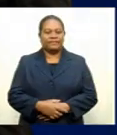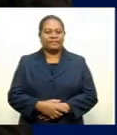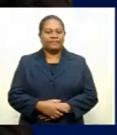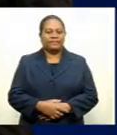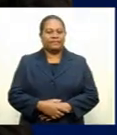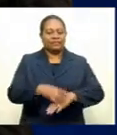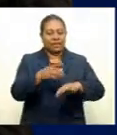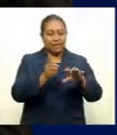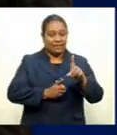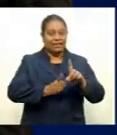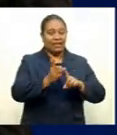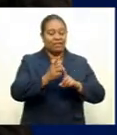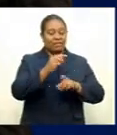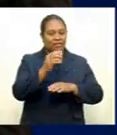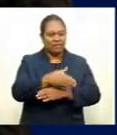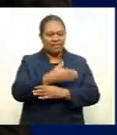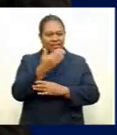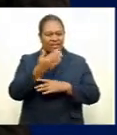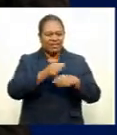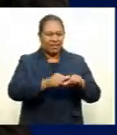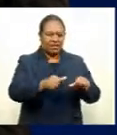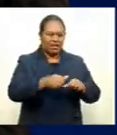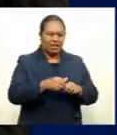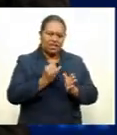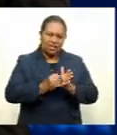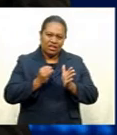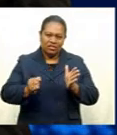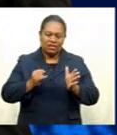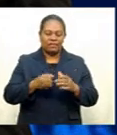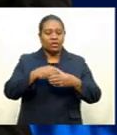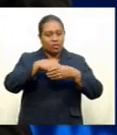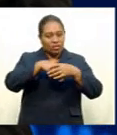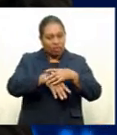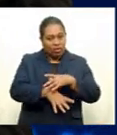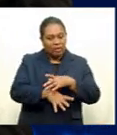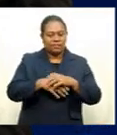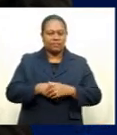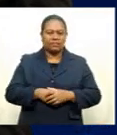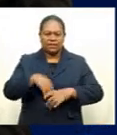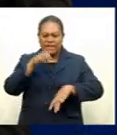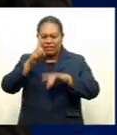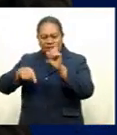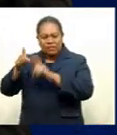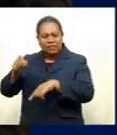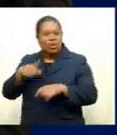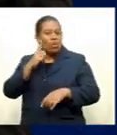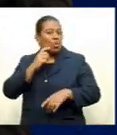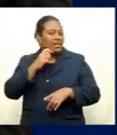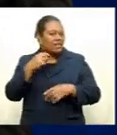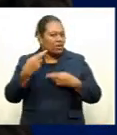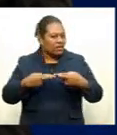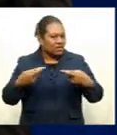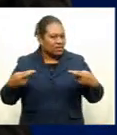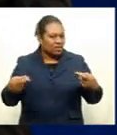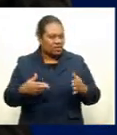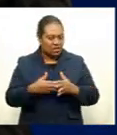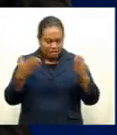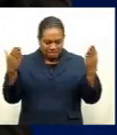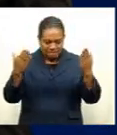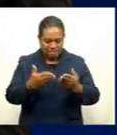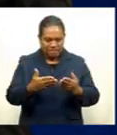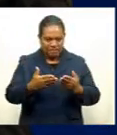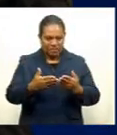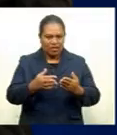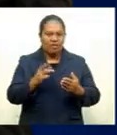The development of the dairy industry, rice, root crop diversification and water resource management will be the major focus for